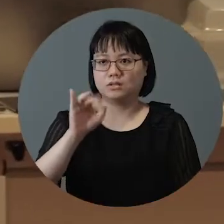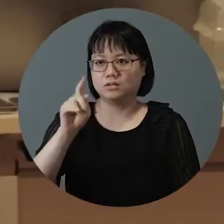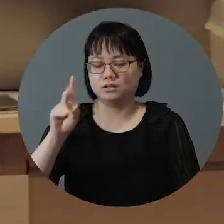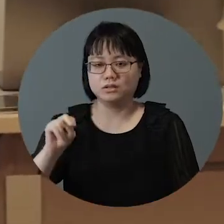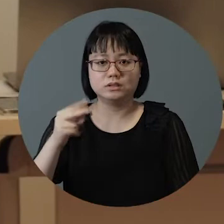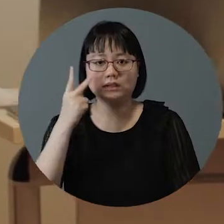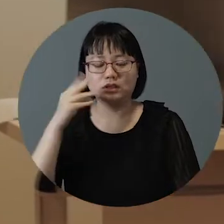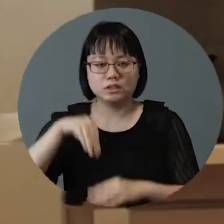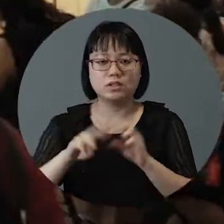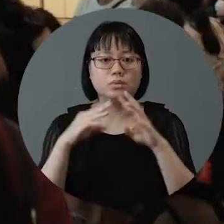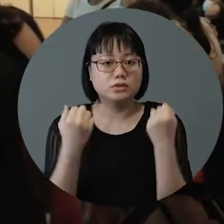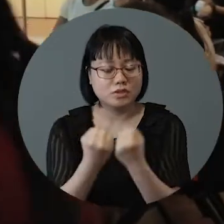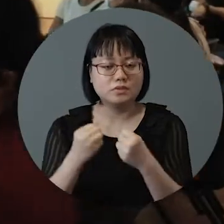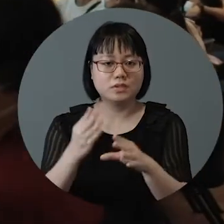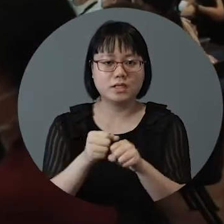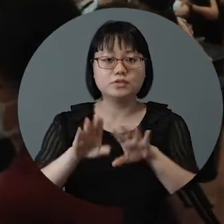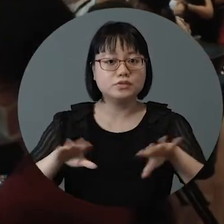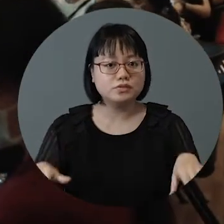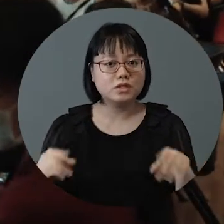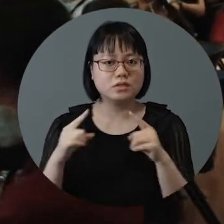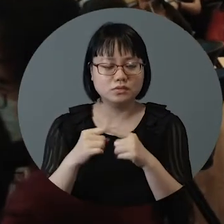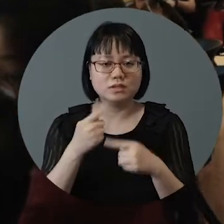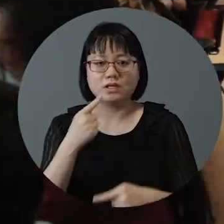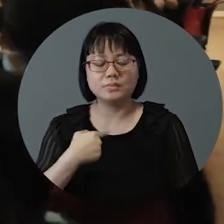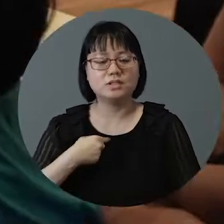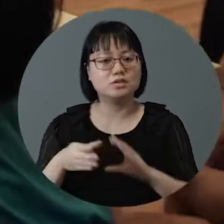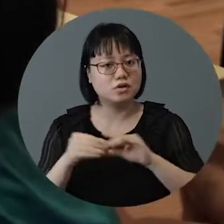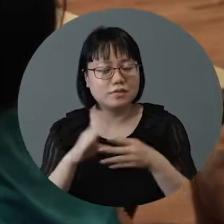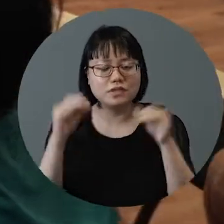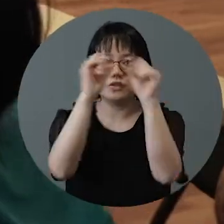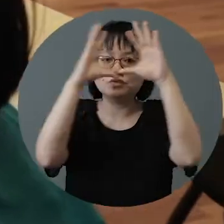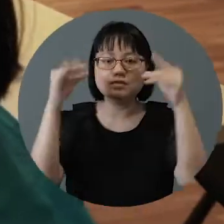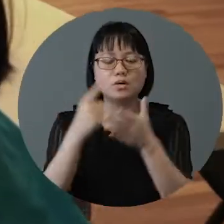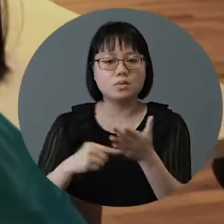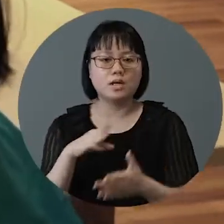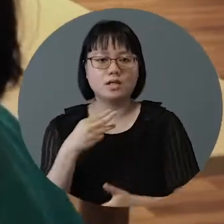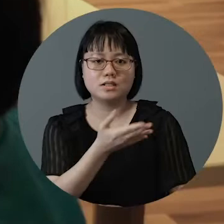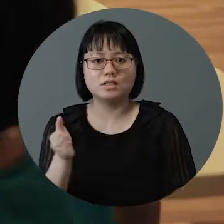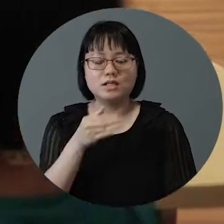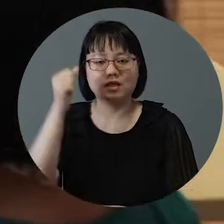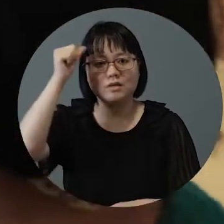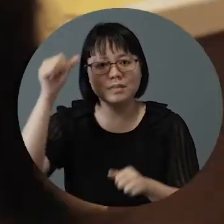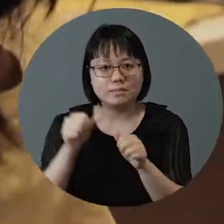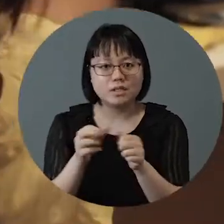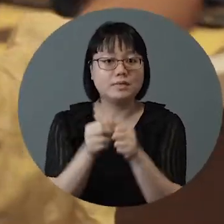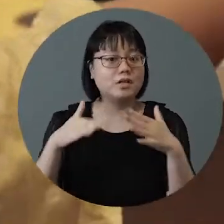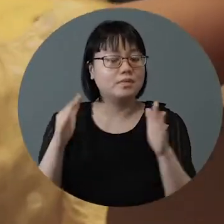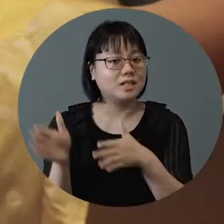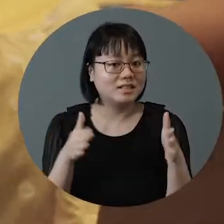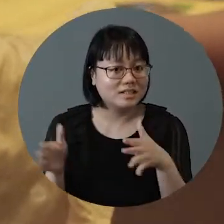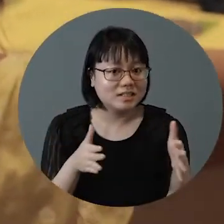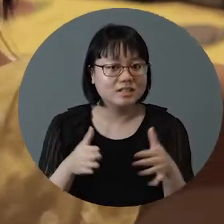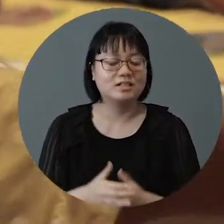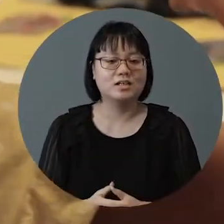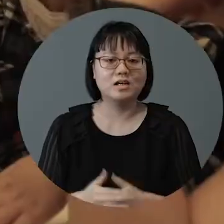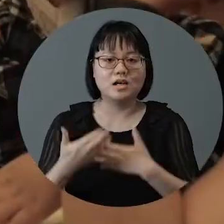Intuition is explored through the workshop, through getting children to just immediately tell me their stories or dreams or things that they remember without any sort of